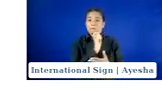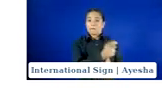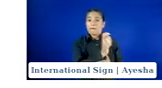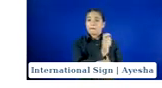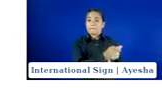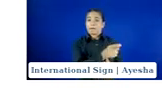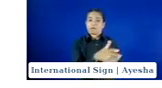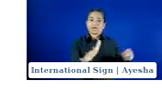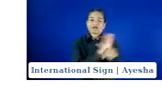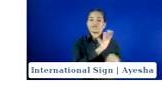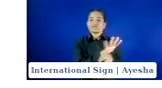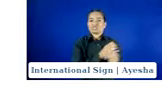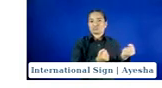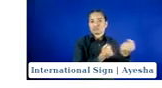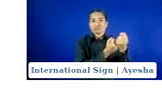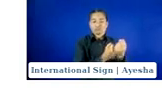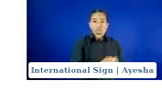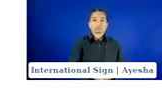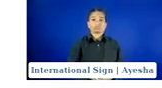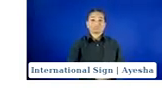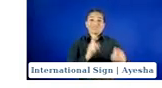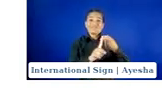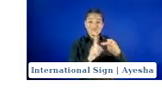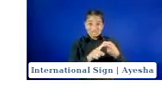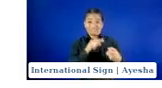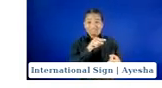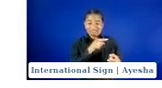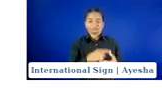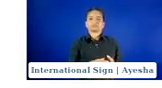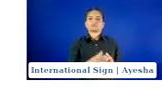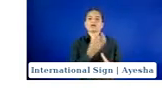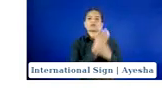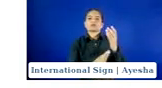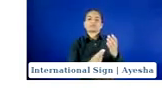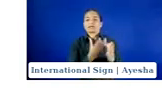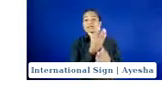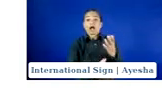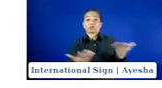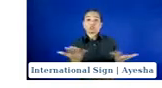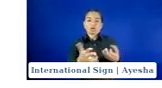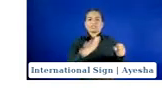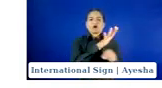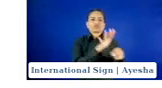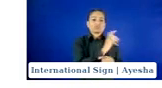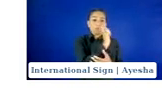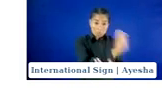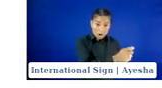The first one is the coverage gap that I mentioned, because the women,